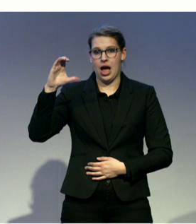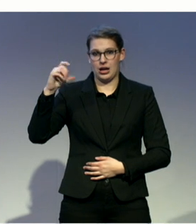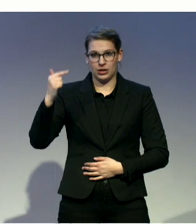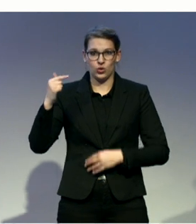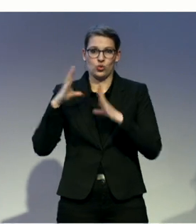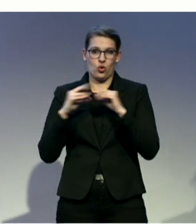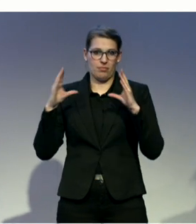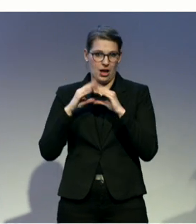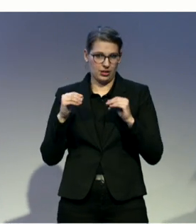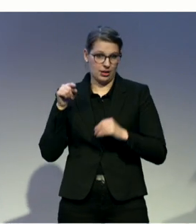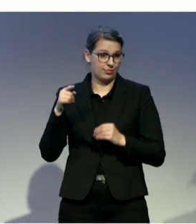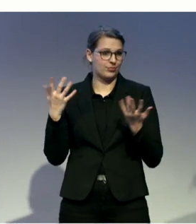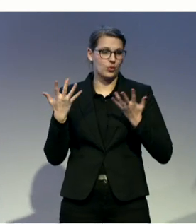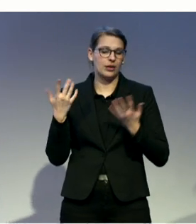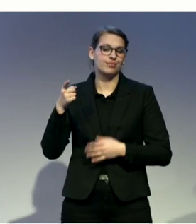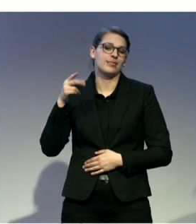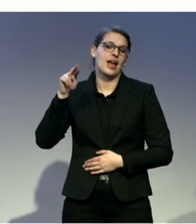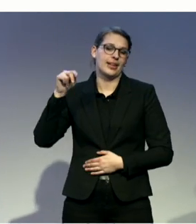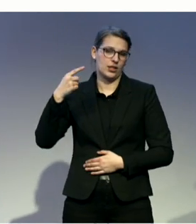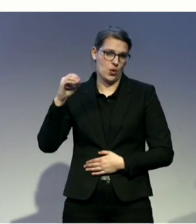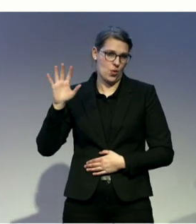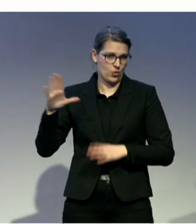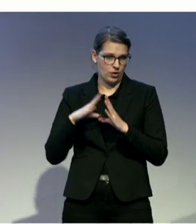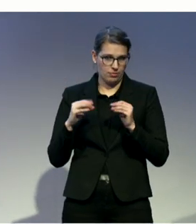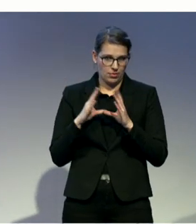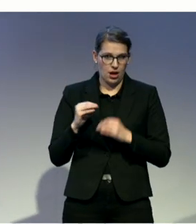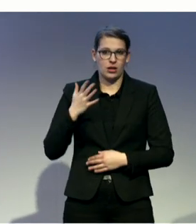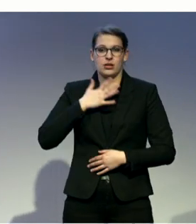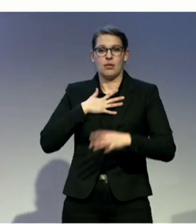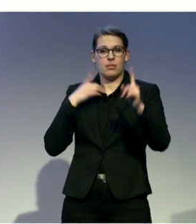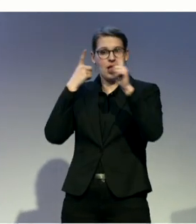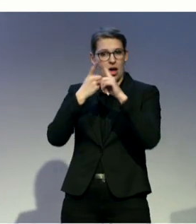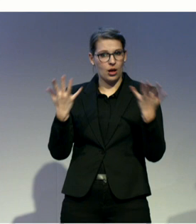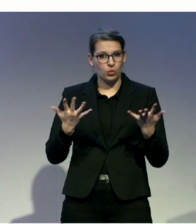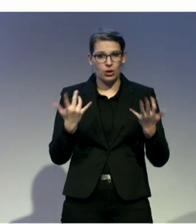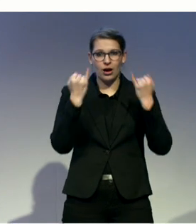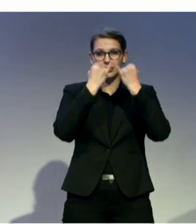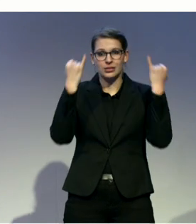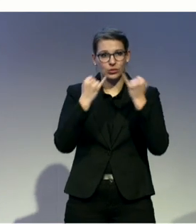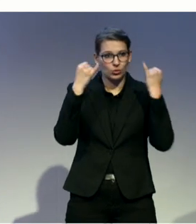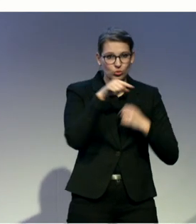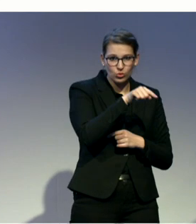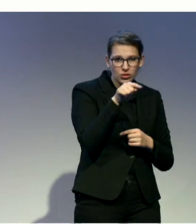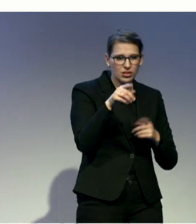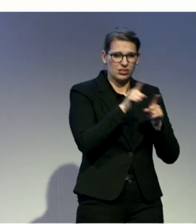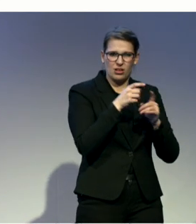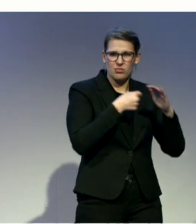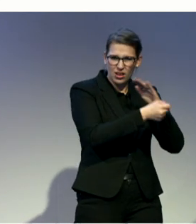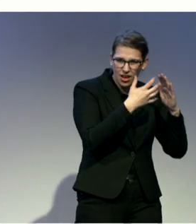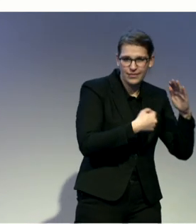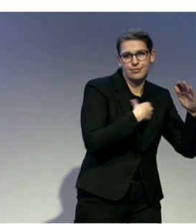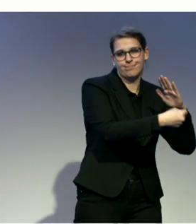deeply involved in the institutionalization of people with intellectual disabilities while it's promoting